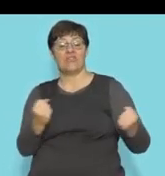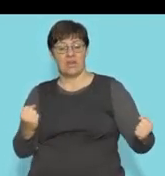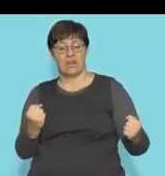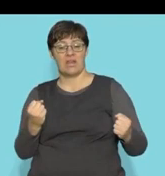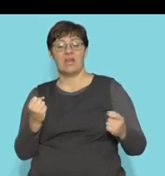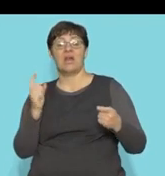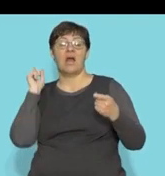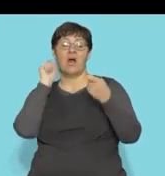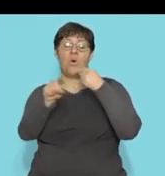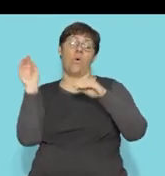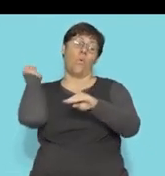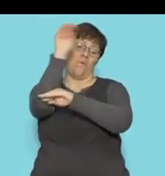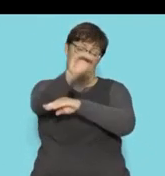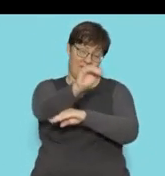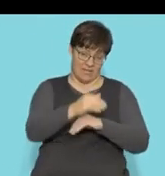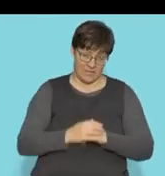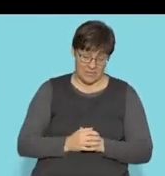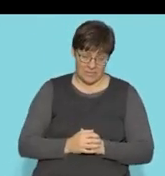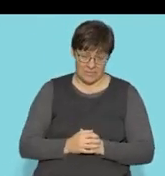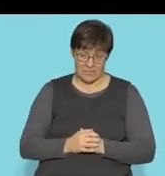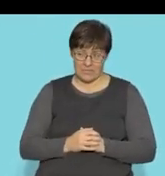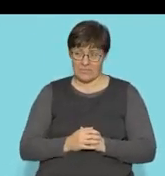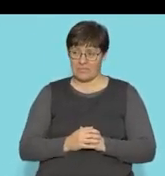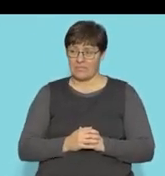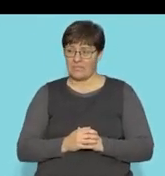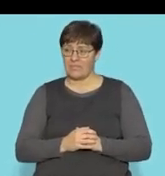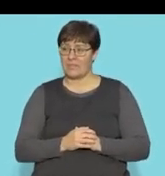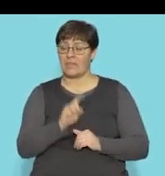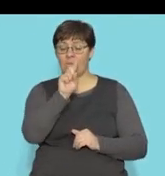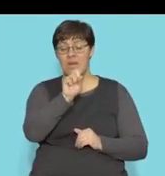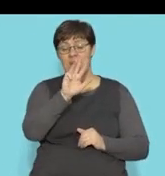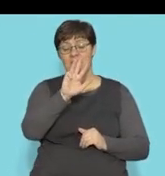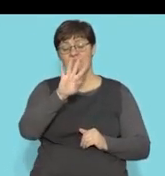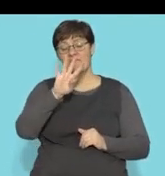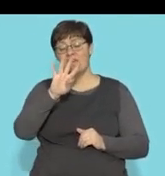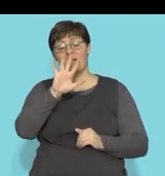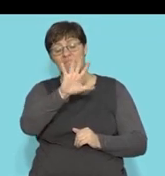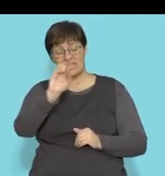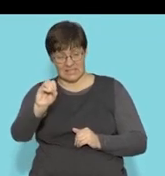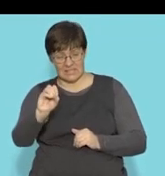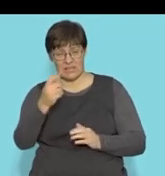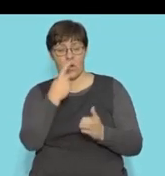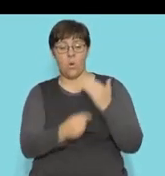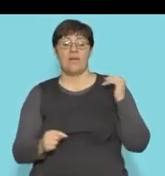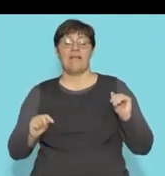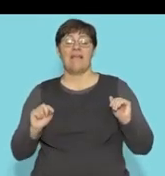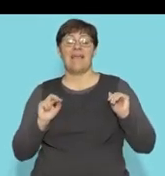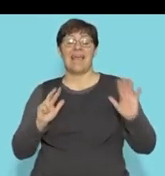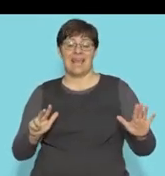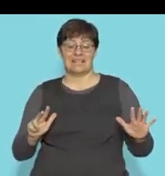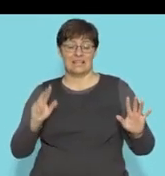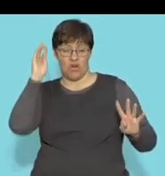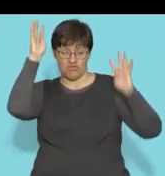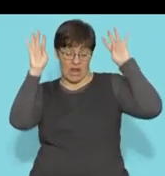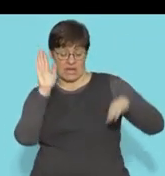been exceeded. In 1950, there were only 8